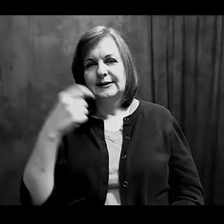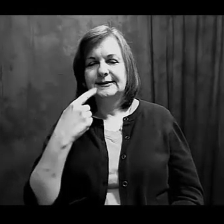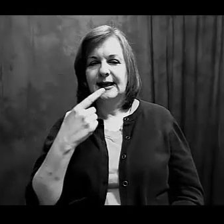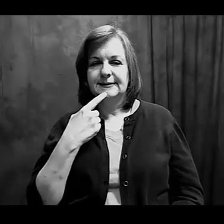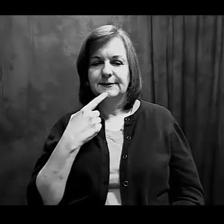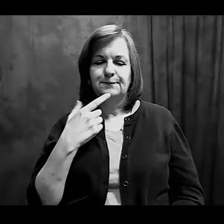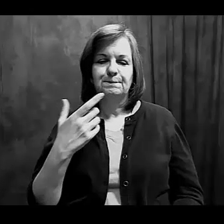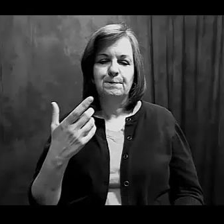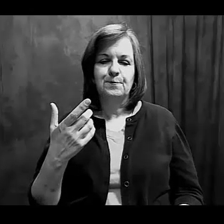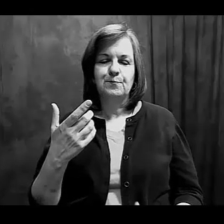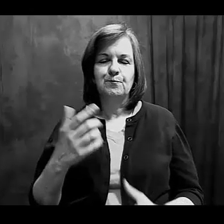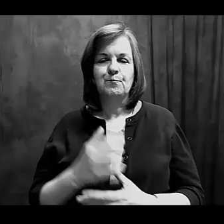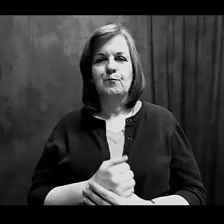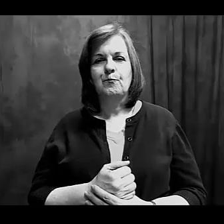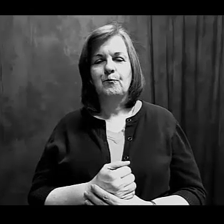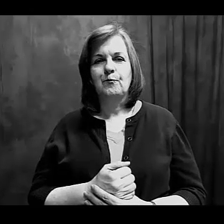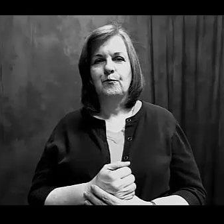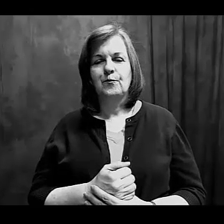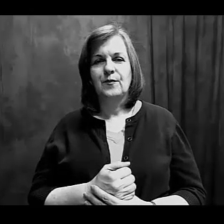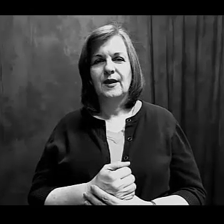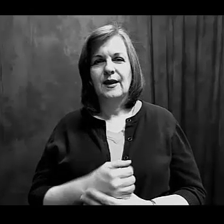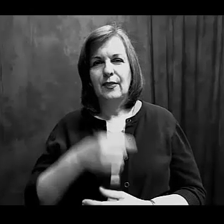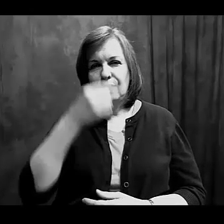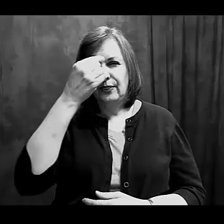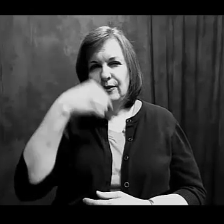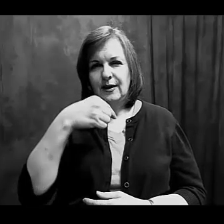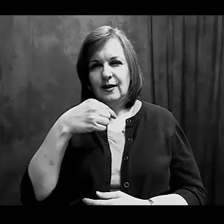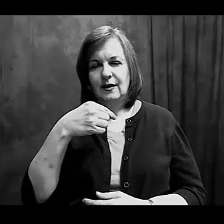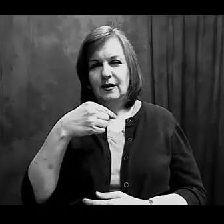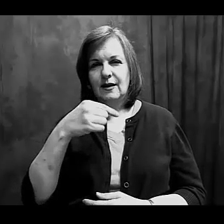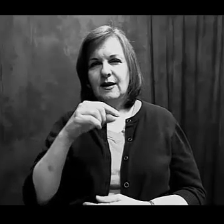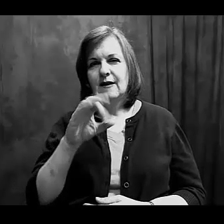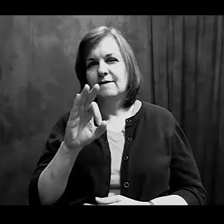have the thin filaments